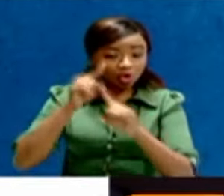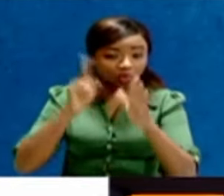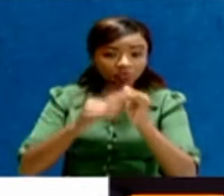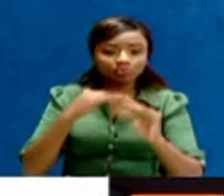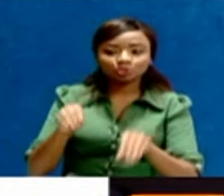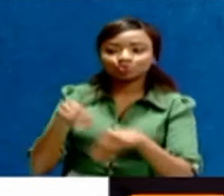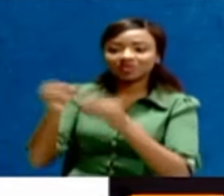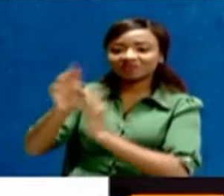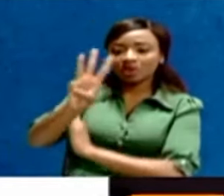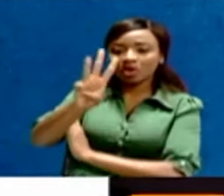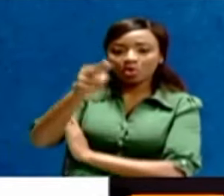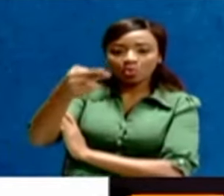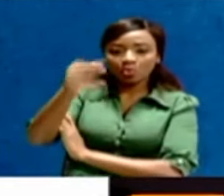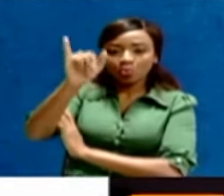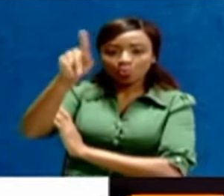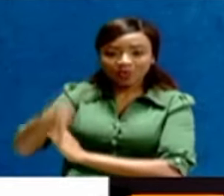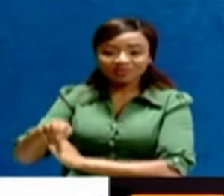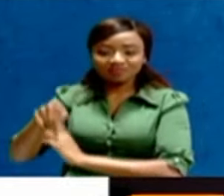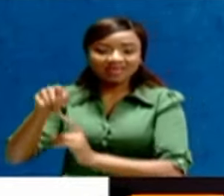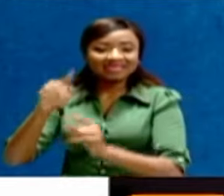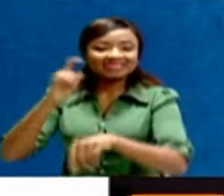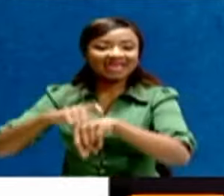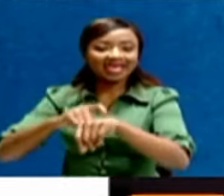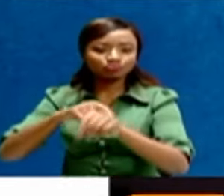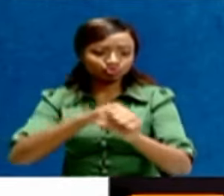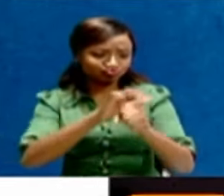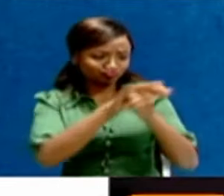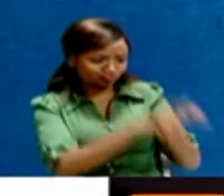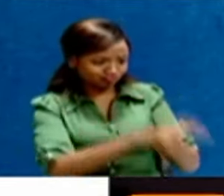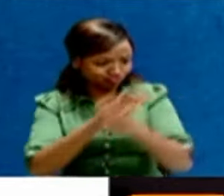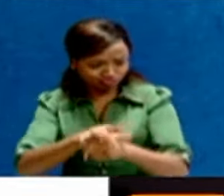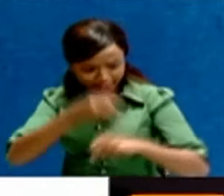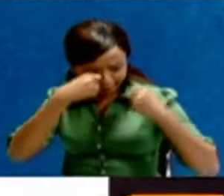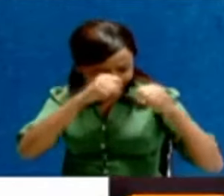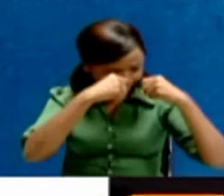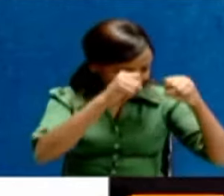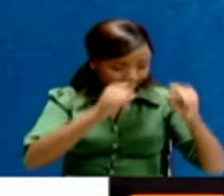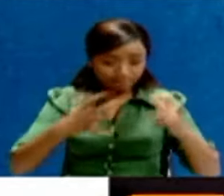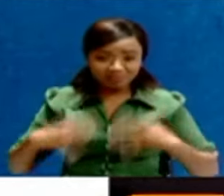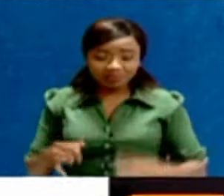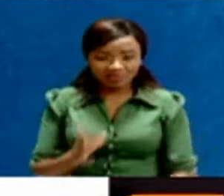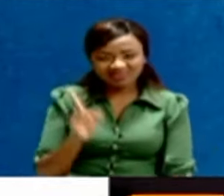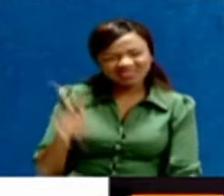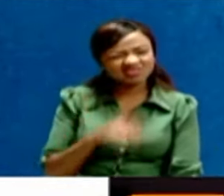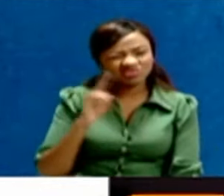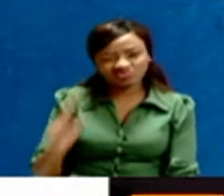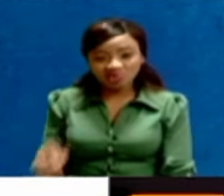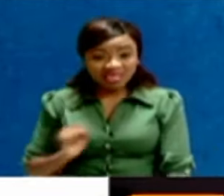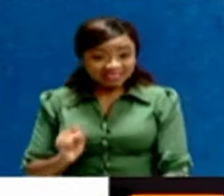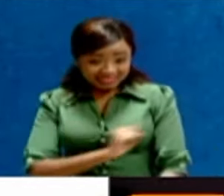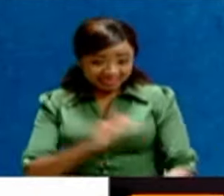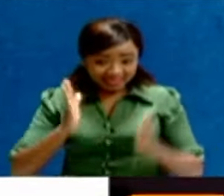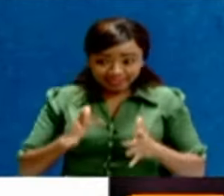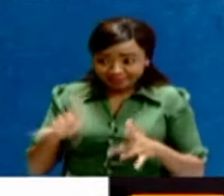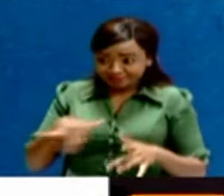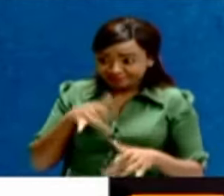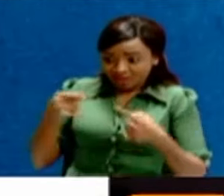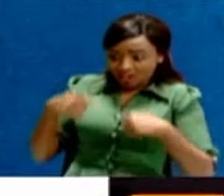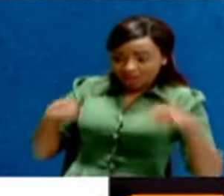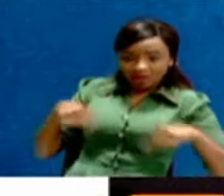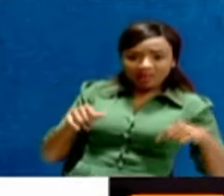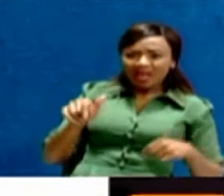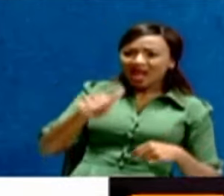whip time for him to intimidate people. And it is wrong. Senators should not be intimidated. You know, you cannot be